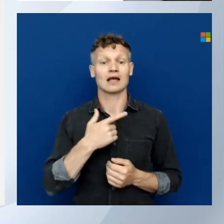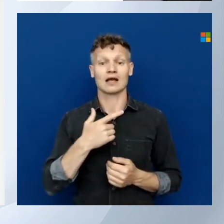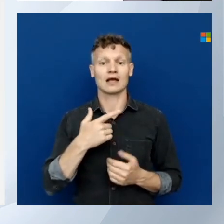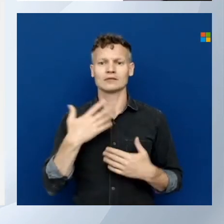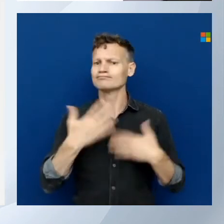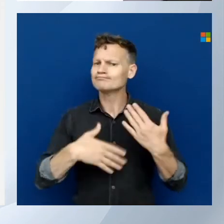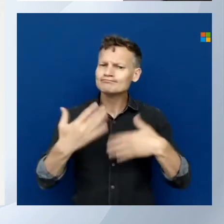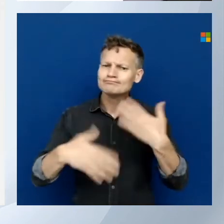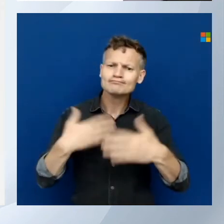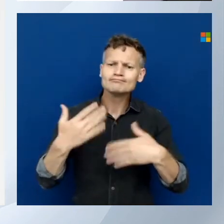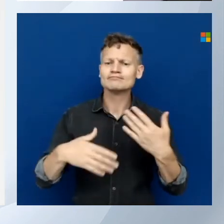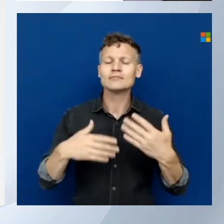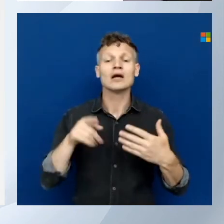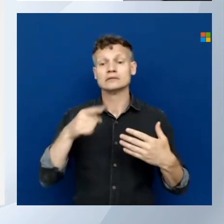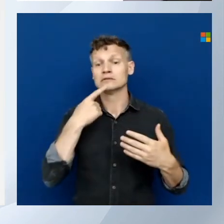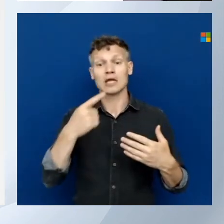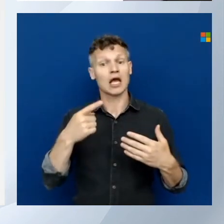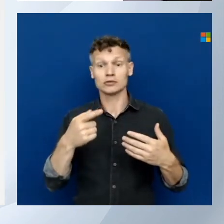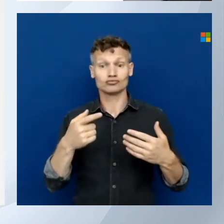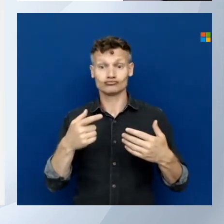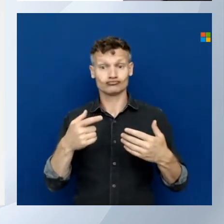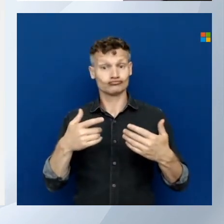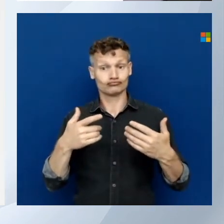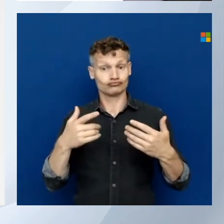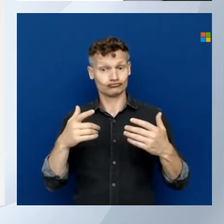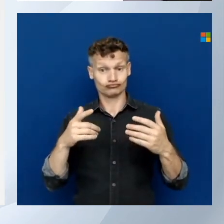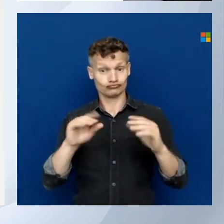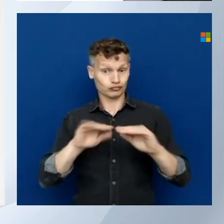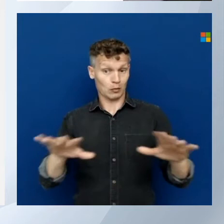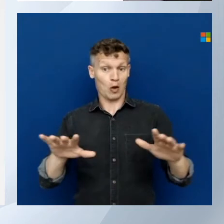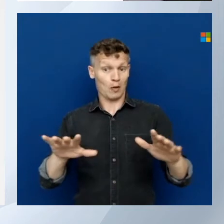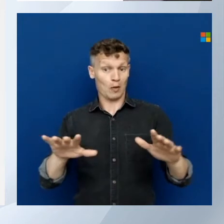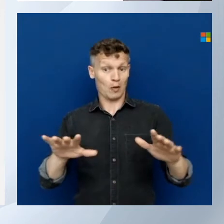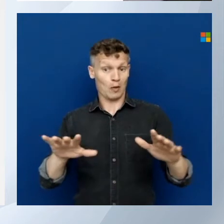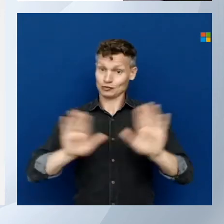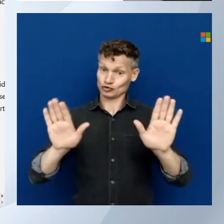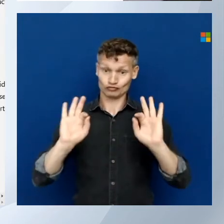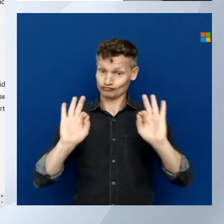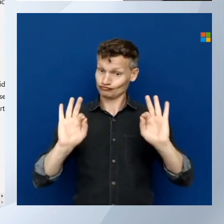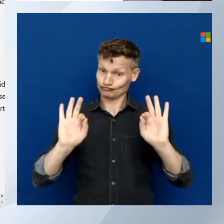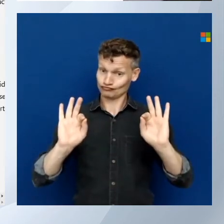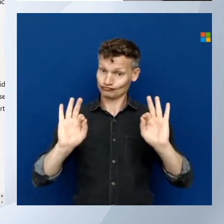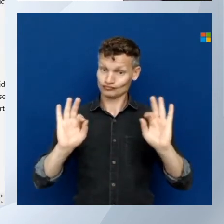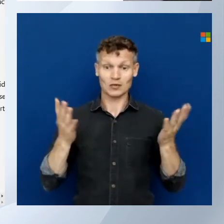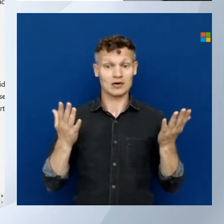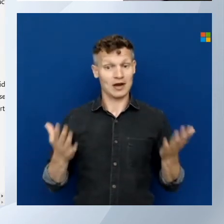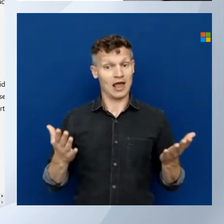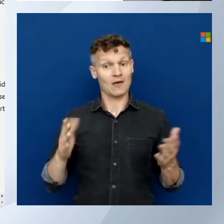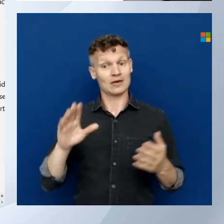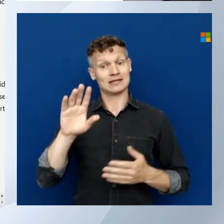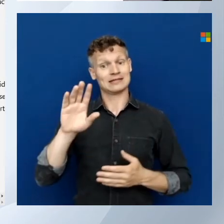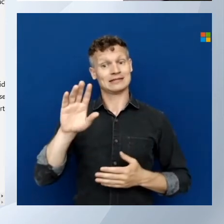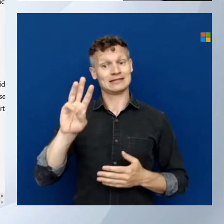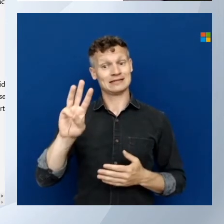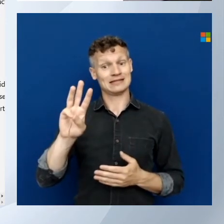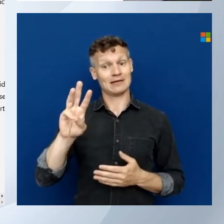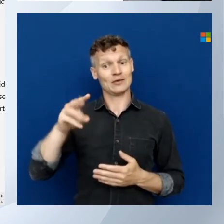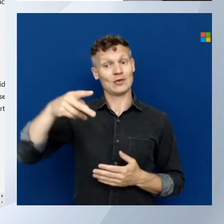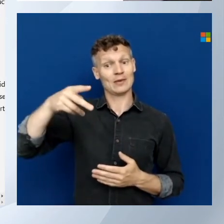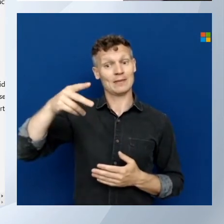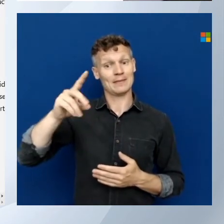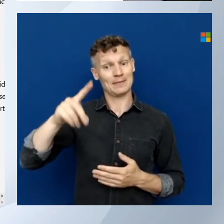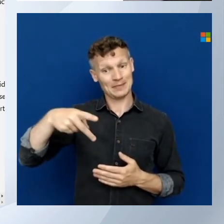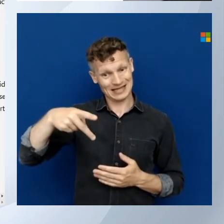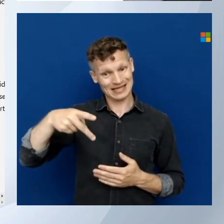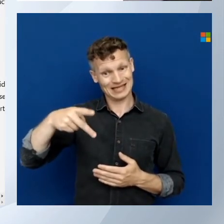is successful. And basically, I have my WVD host pool deployed.